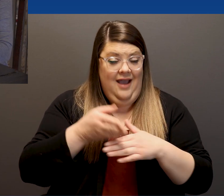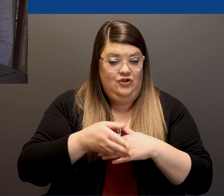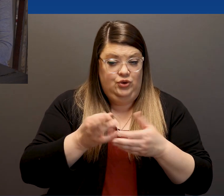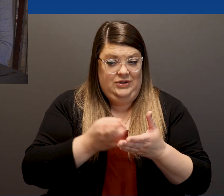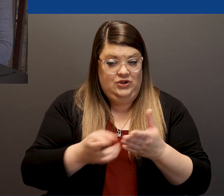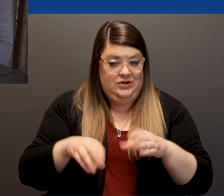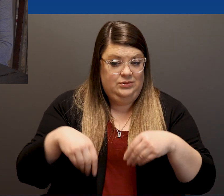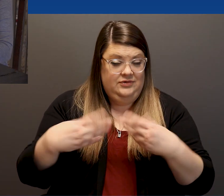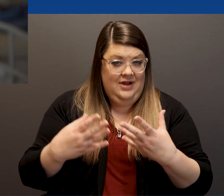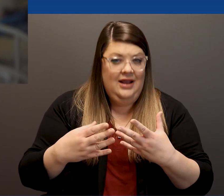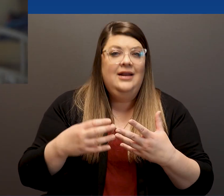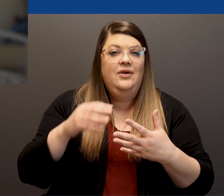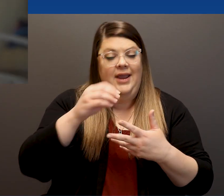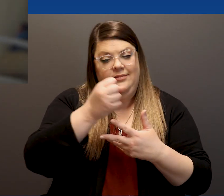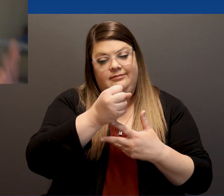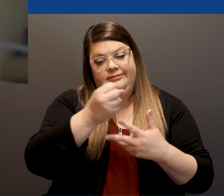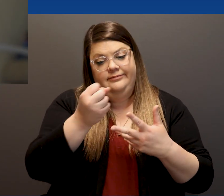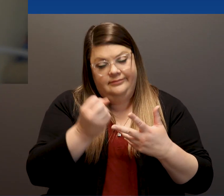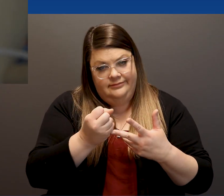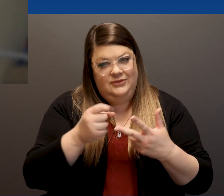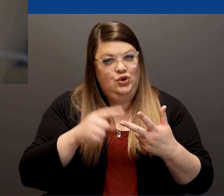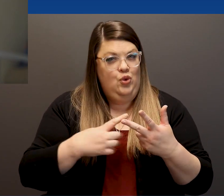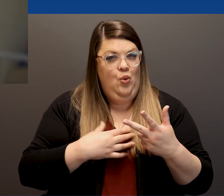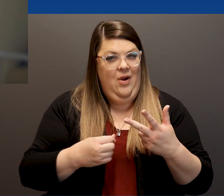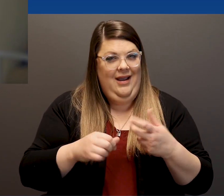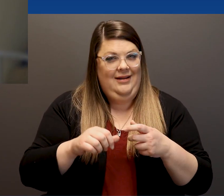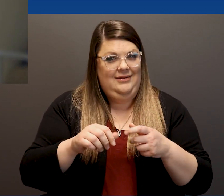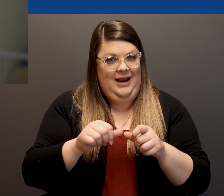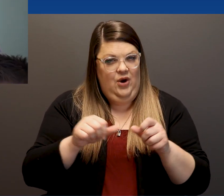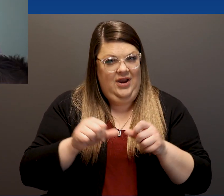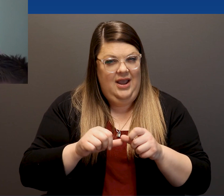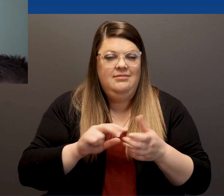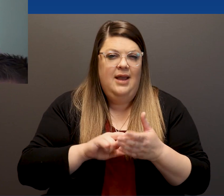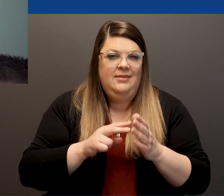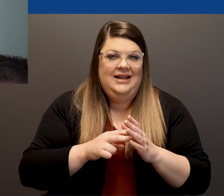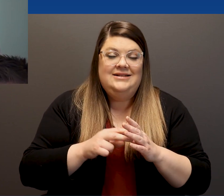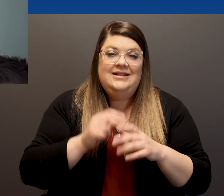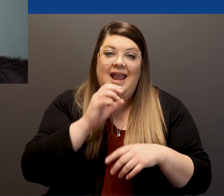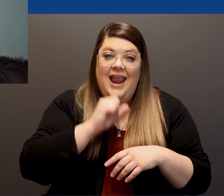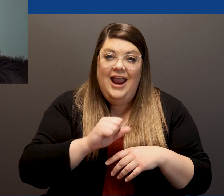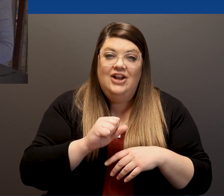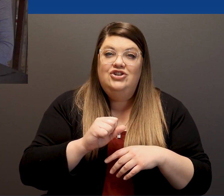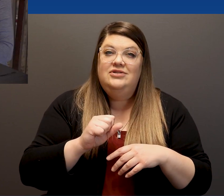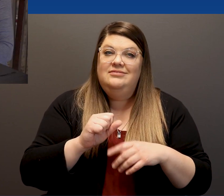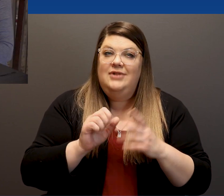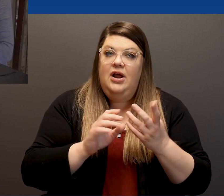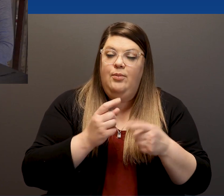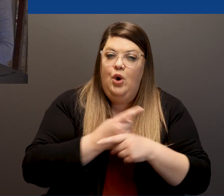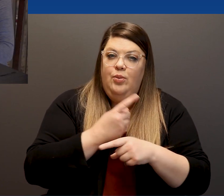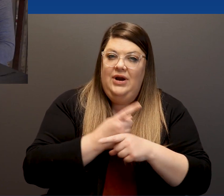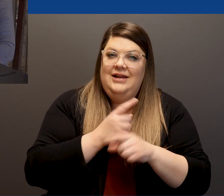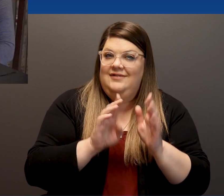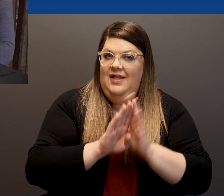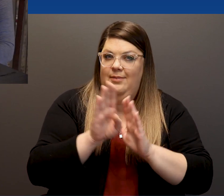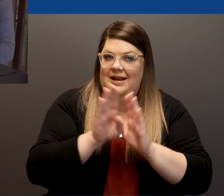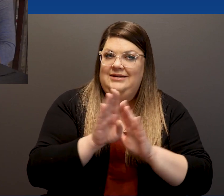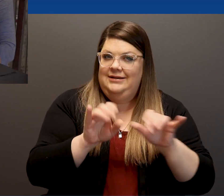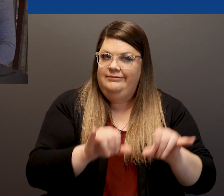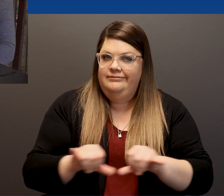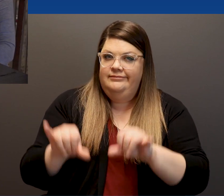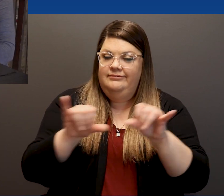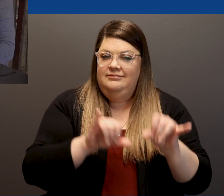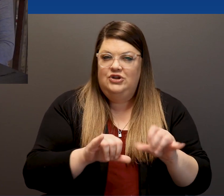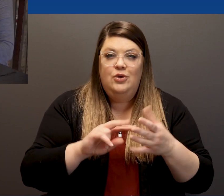this white area, which is where he is age appropriate, developmentally age appropriate. So there wouldn't be any cause for